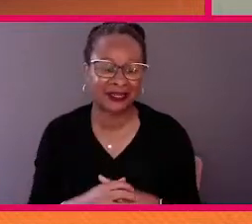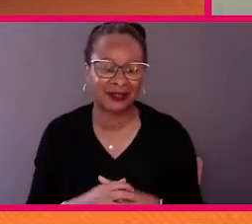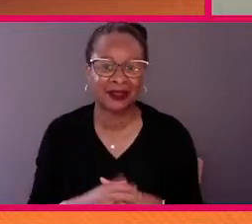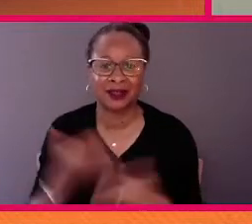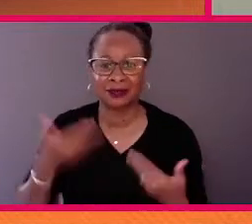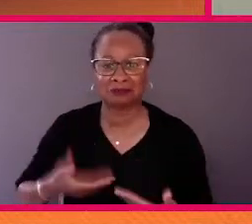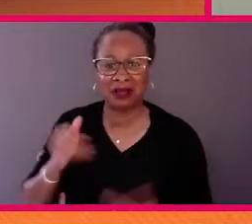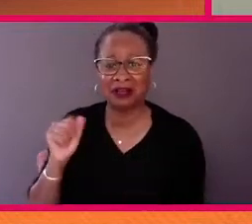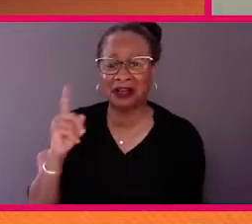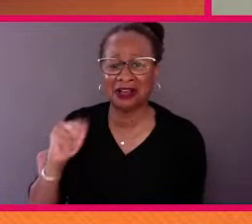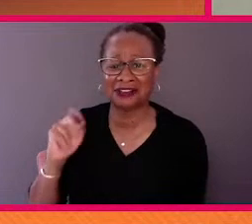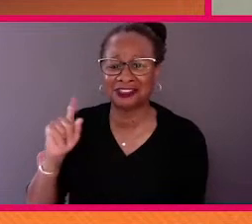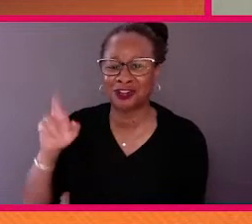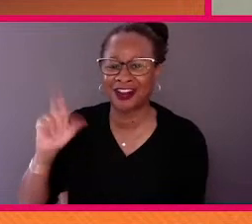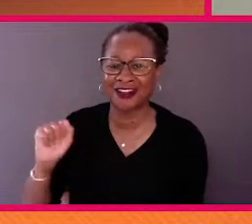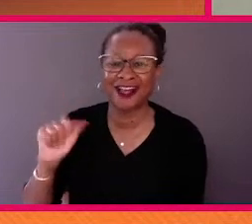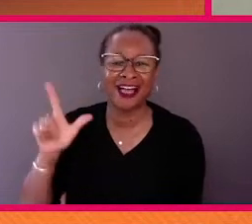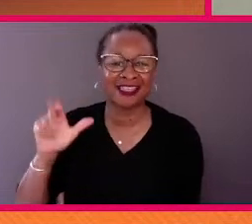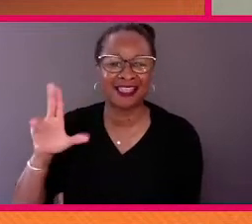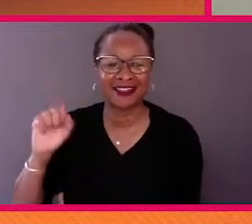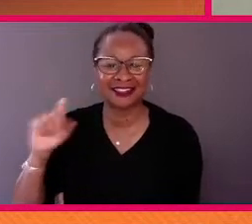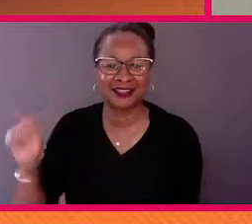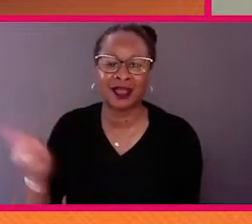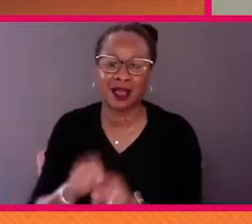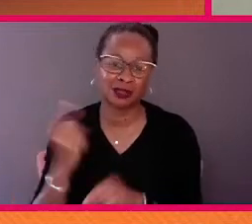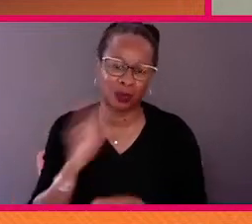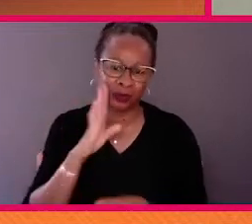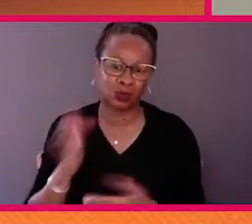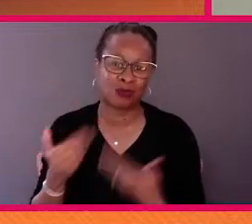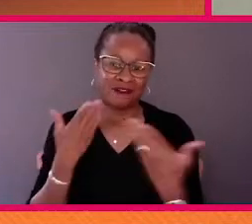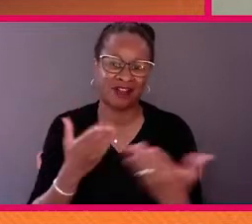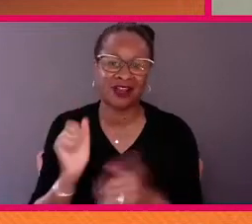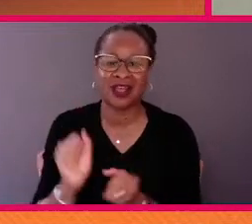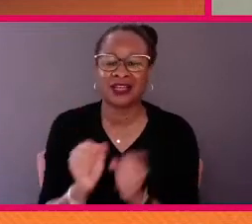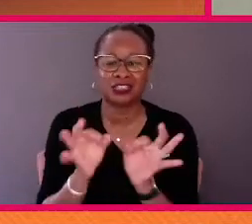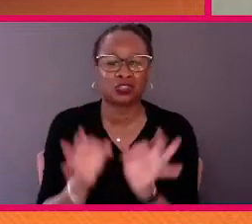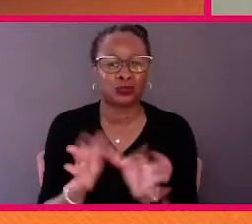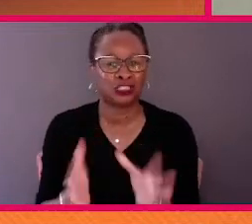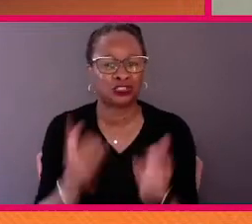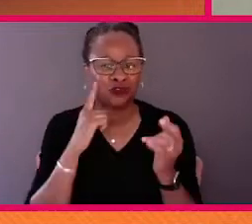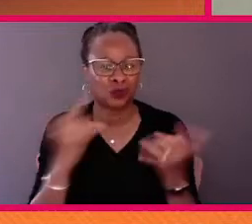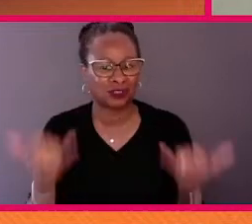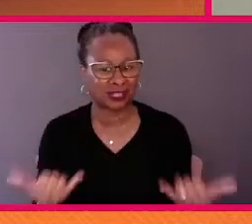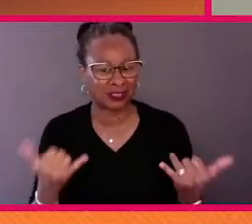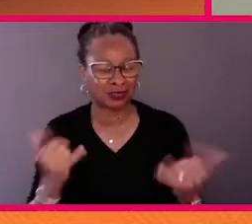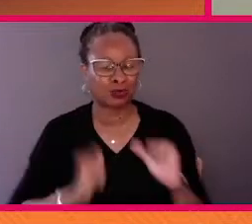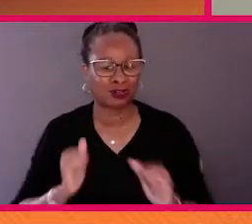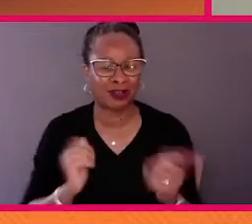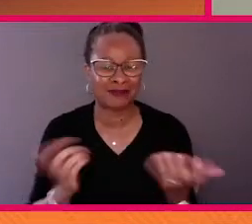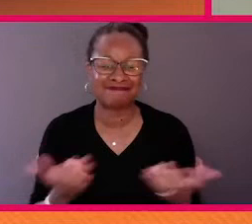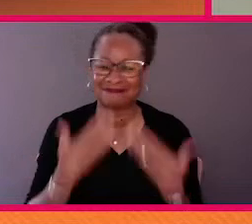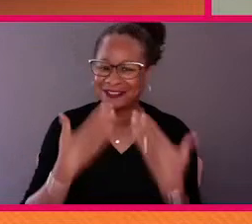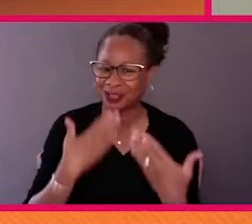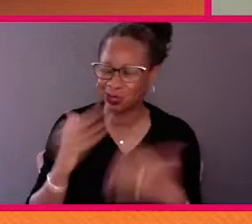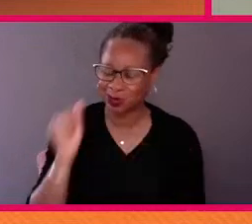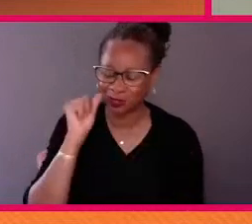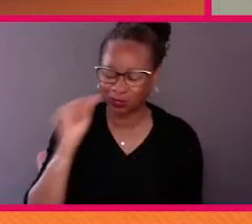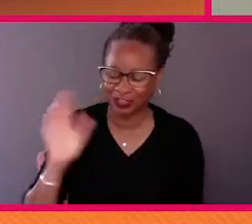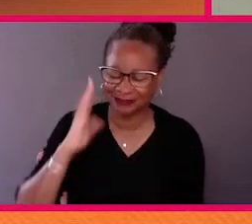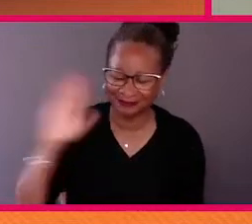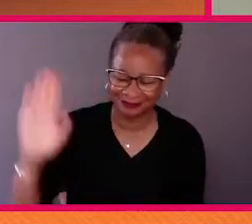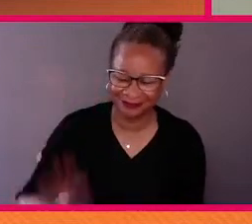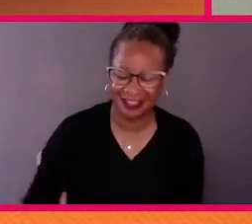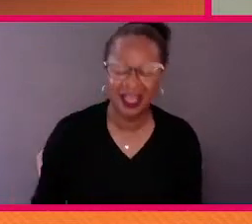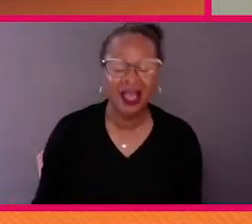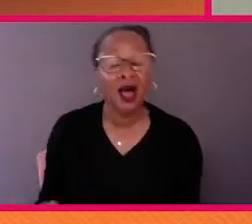Lust, who as always will provide ASL interpretation for our show today. Thank you, Andrea. And also